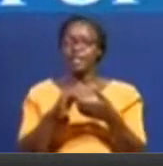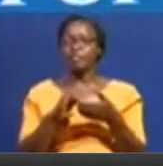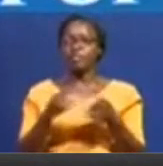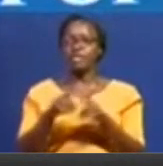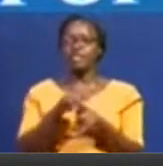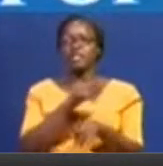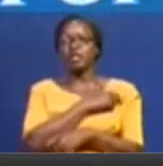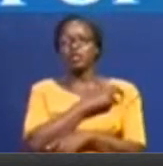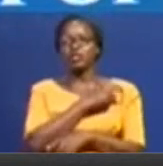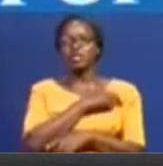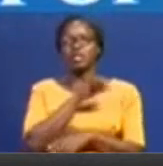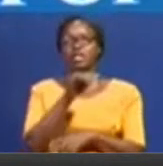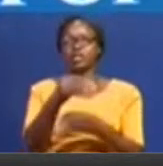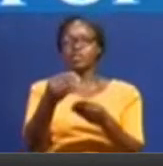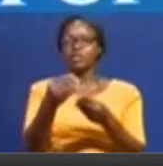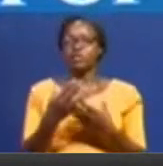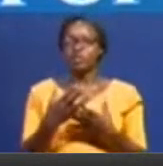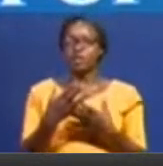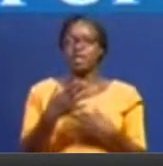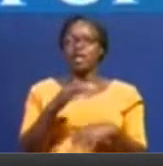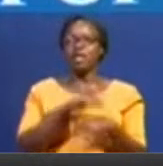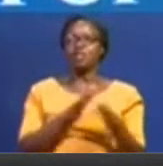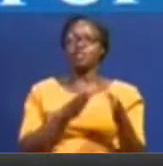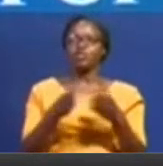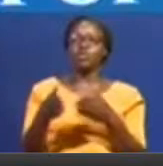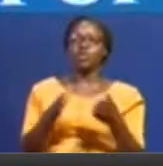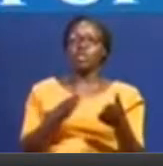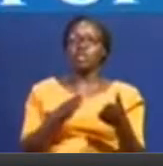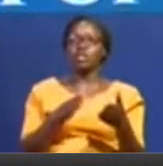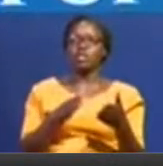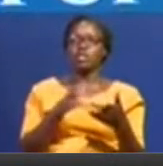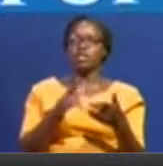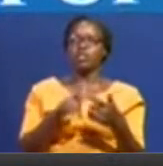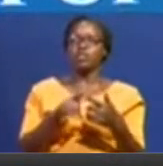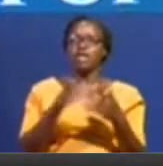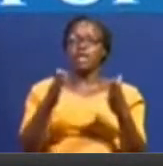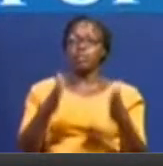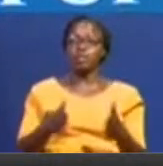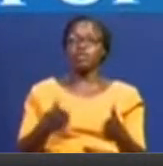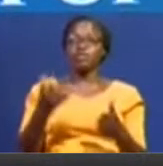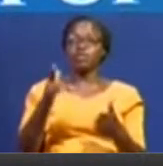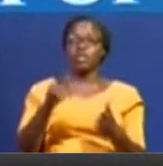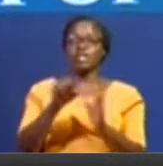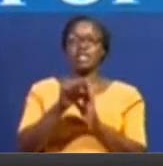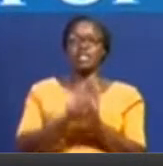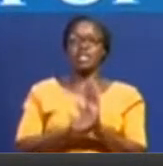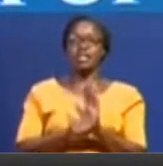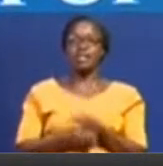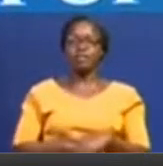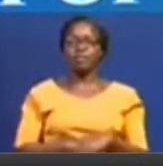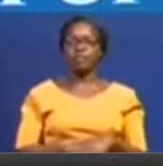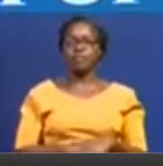a consultant that would give me a good chance to be a candidate for this seat.